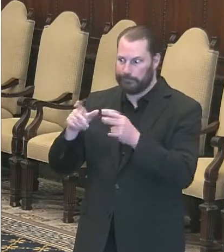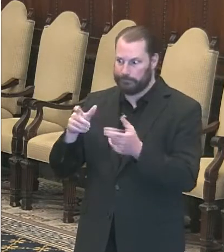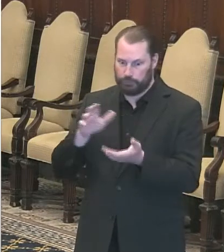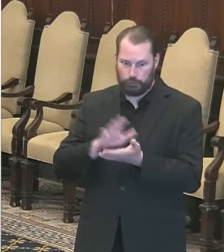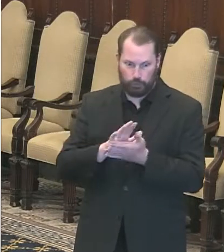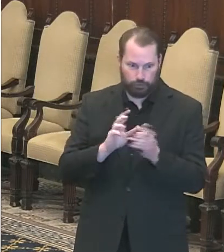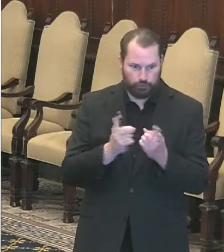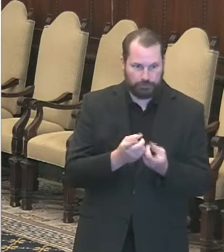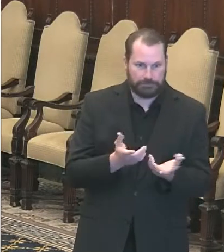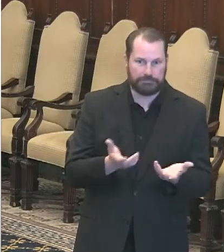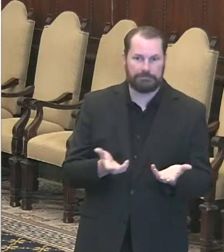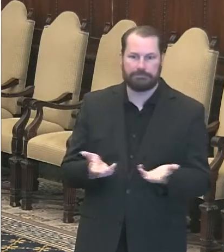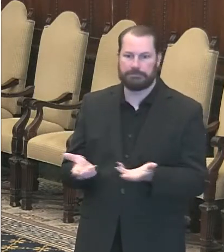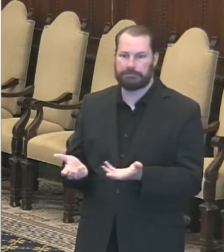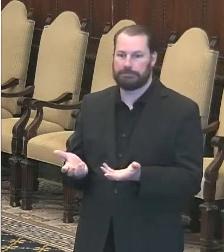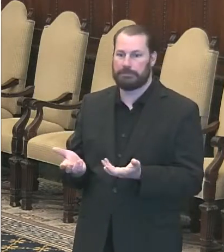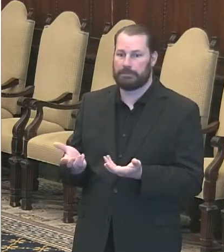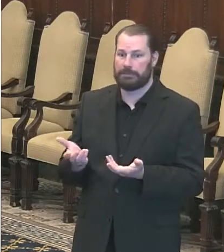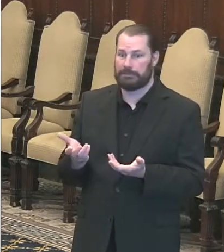and furloughs and layoffs.